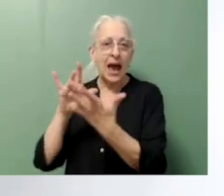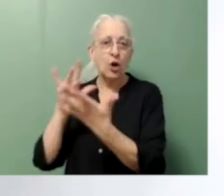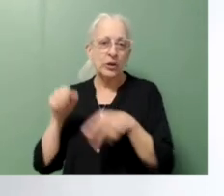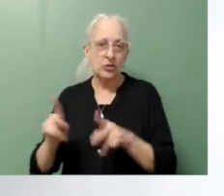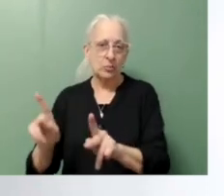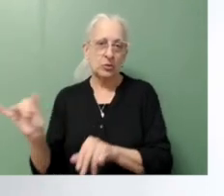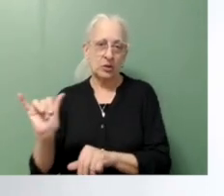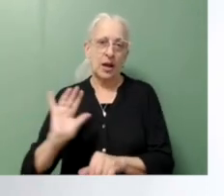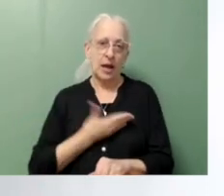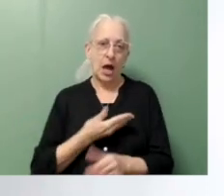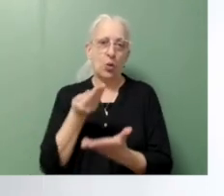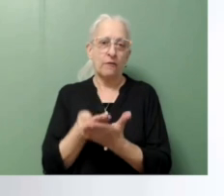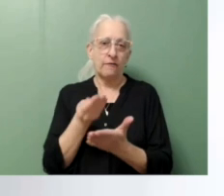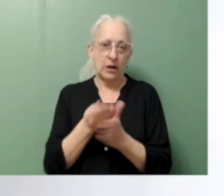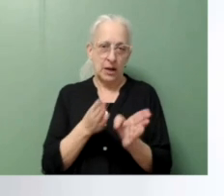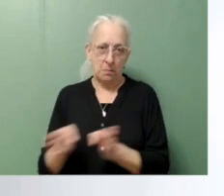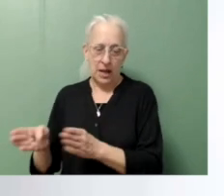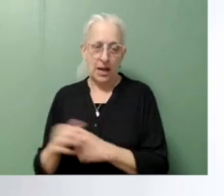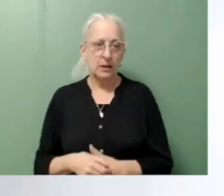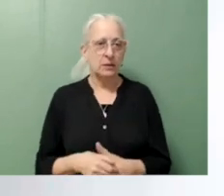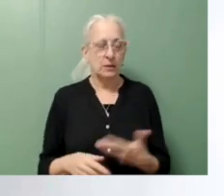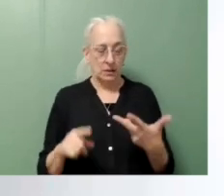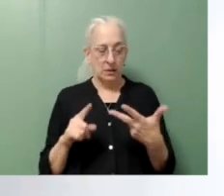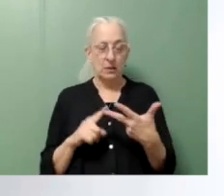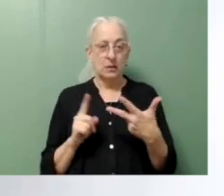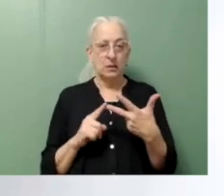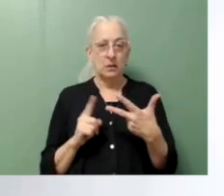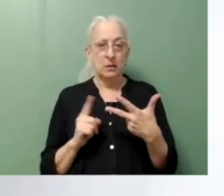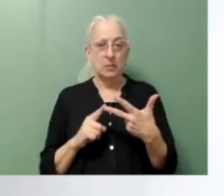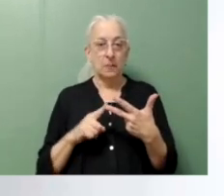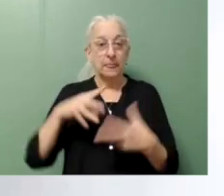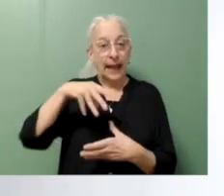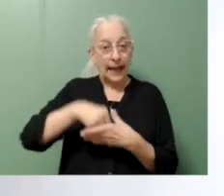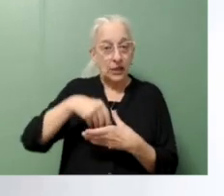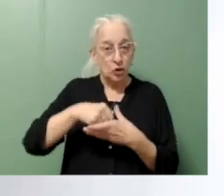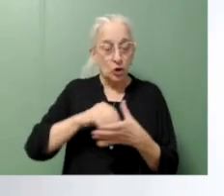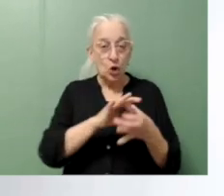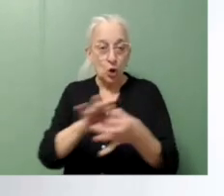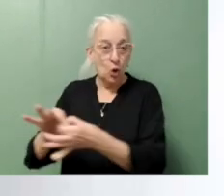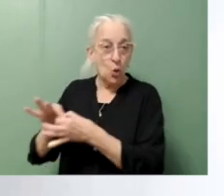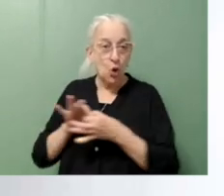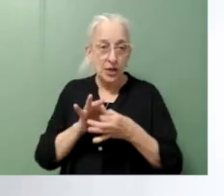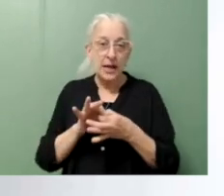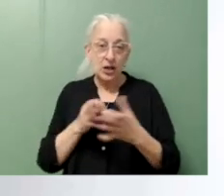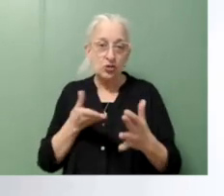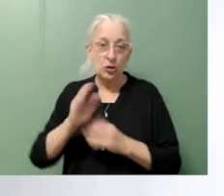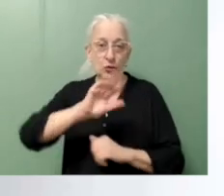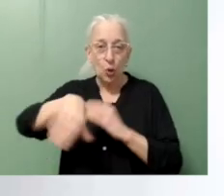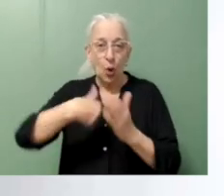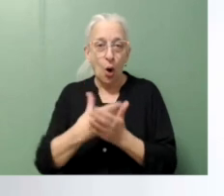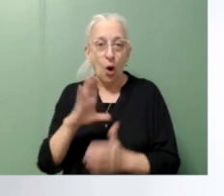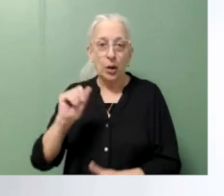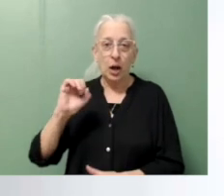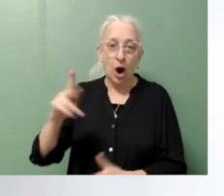plan. Third, internal coordination across CARB programs ensured consistent